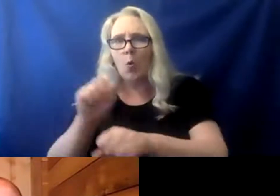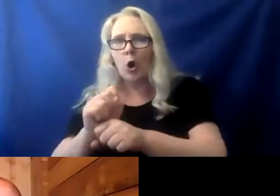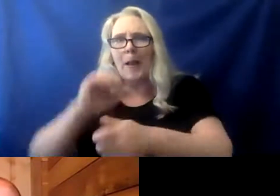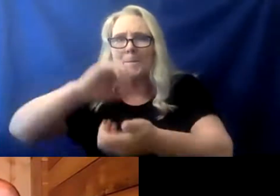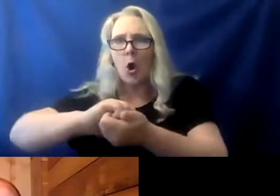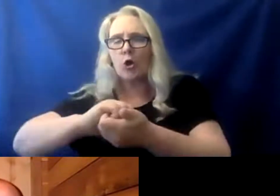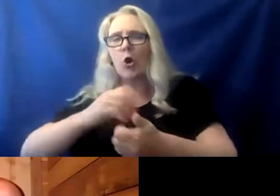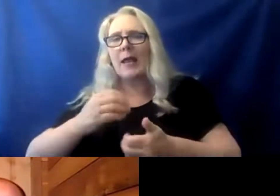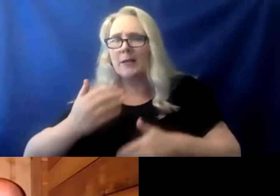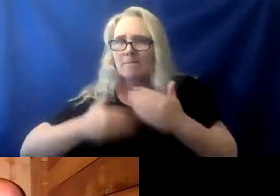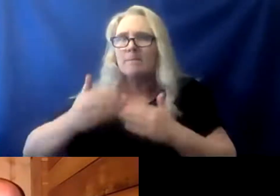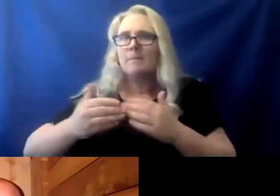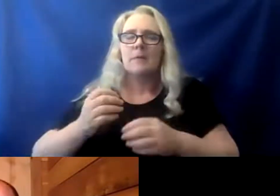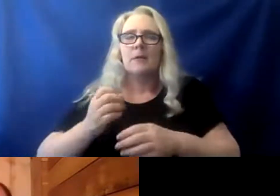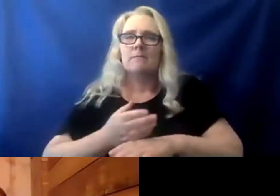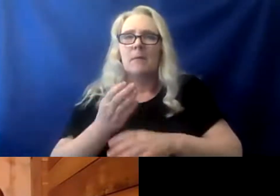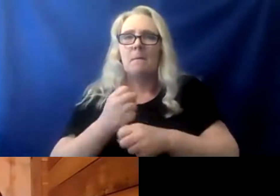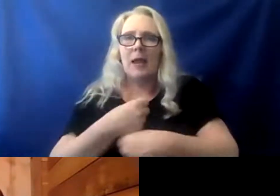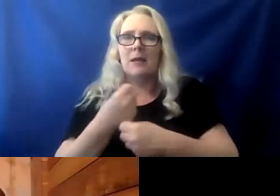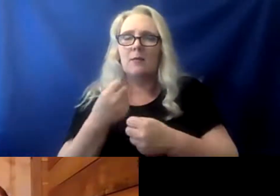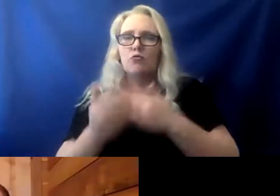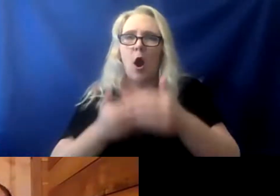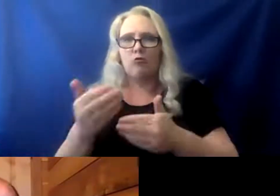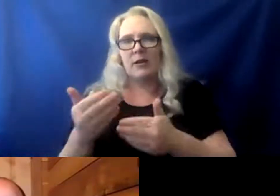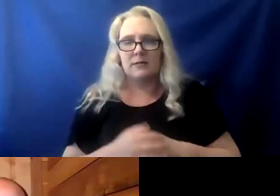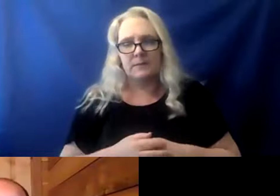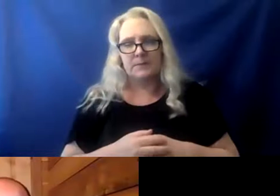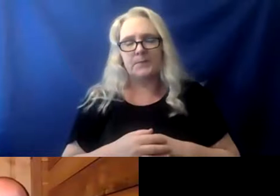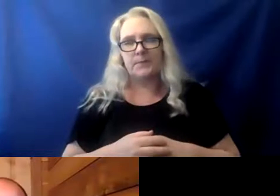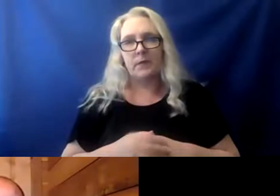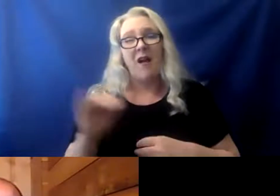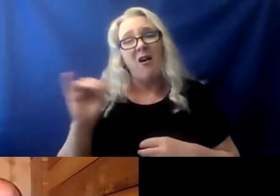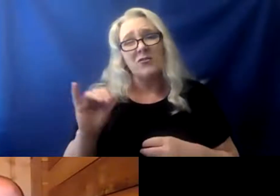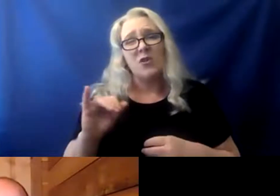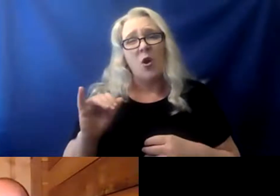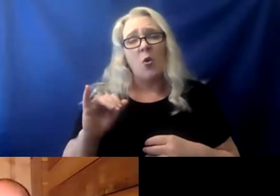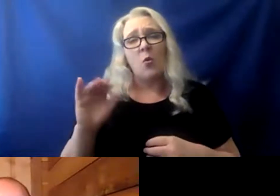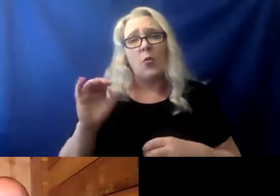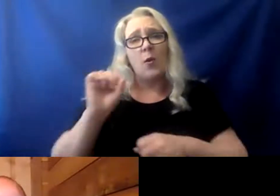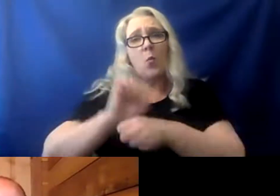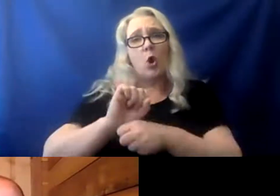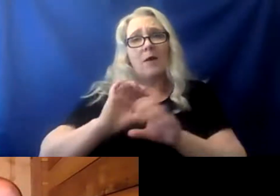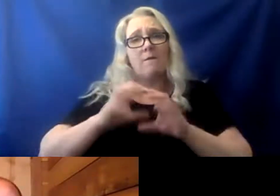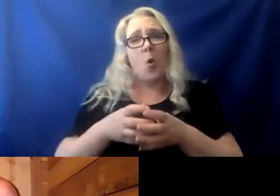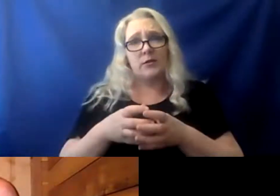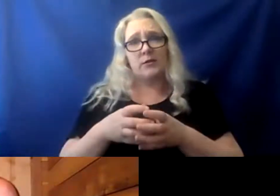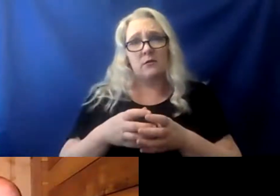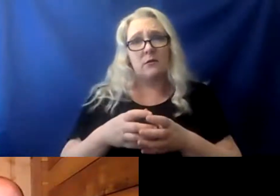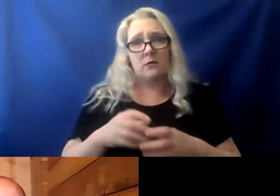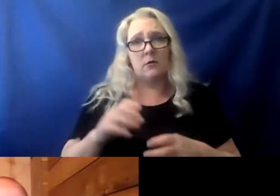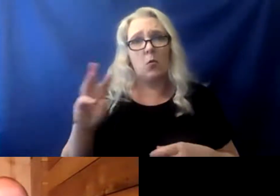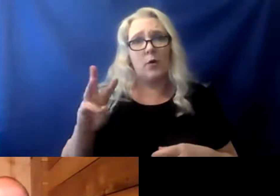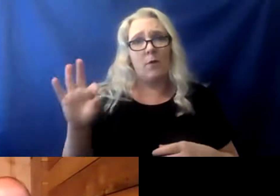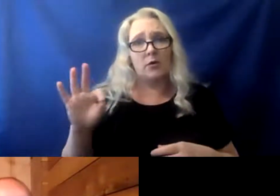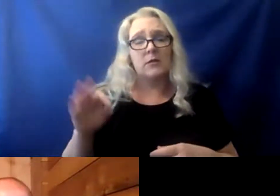progress on those initiatives. And then I think, I guess another one would be on workforce. And I heard you mention that there is work underway now